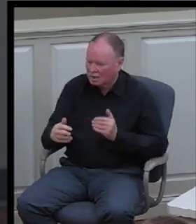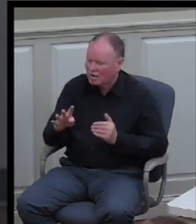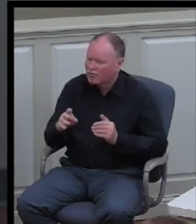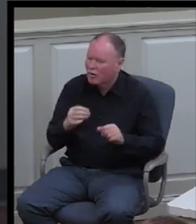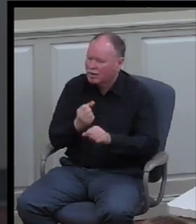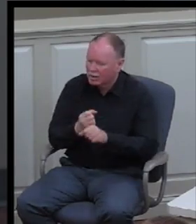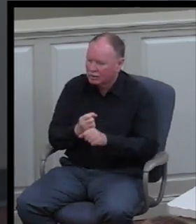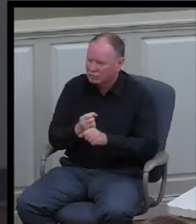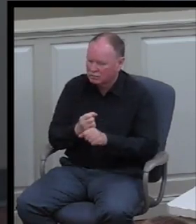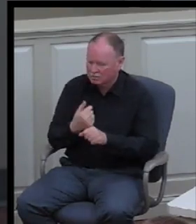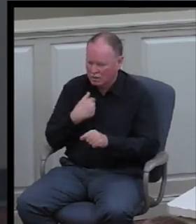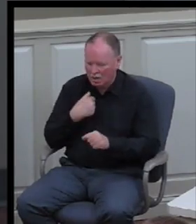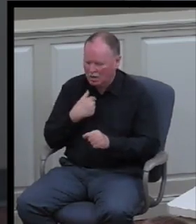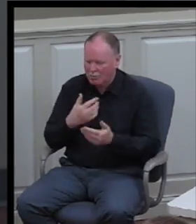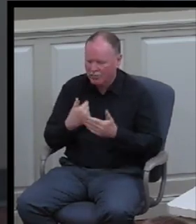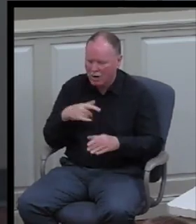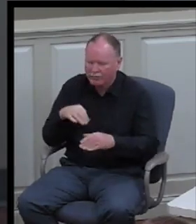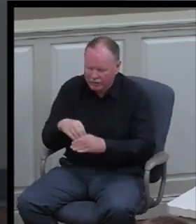I know that anything was done. In